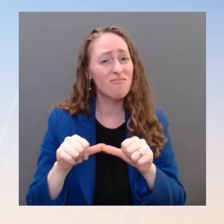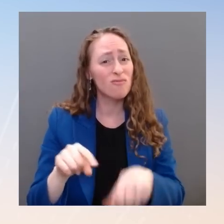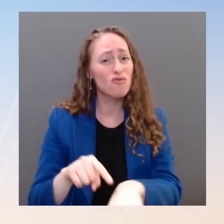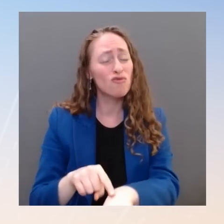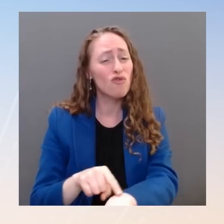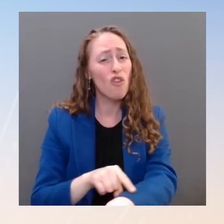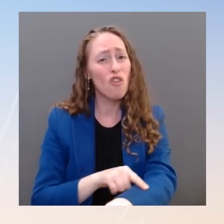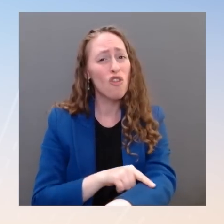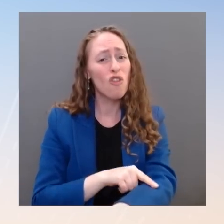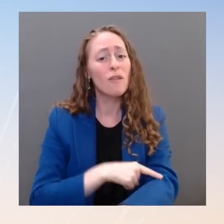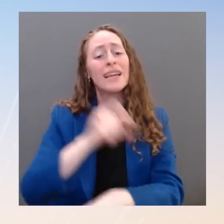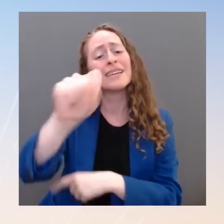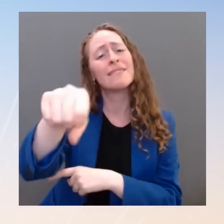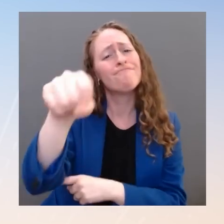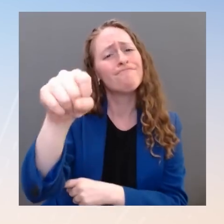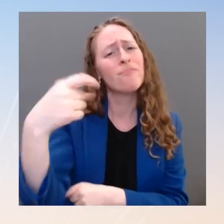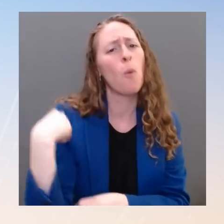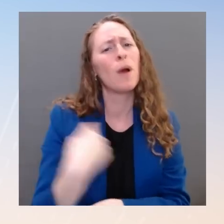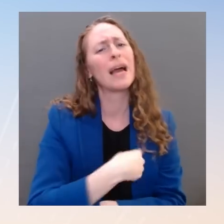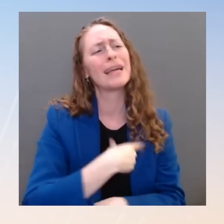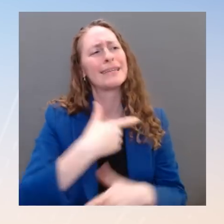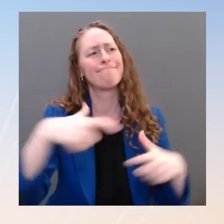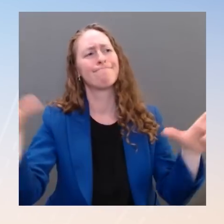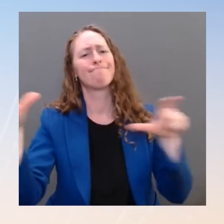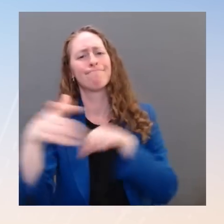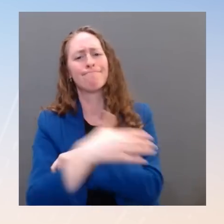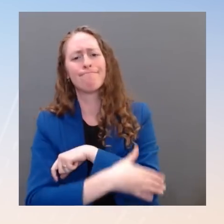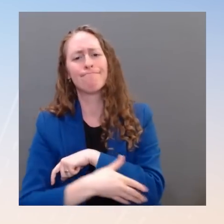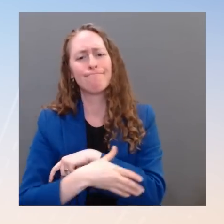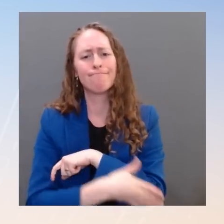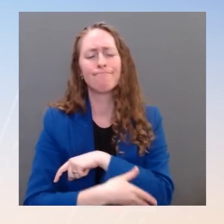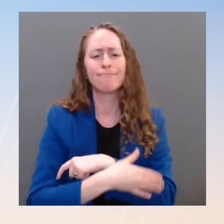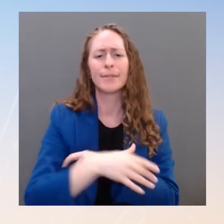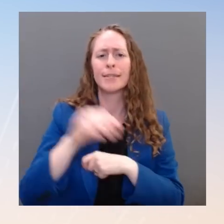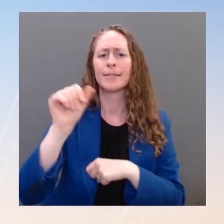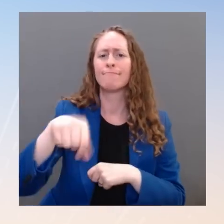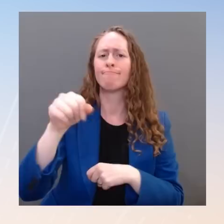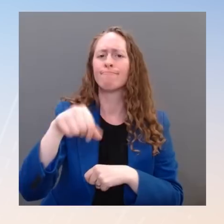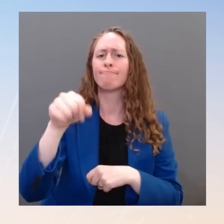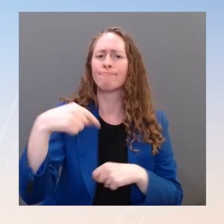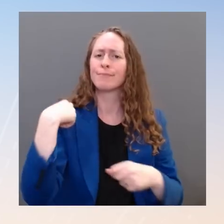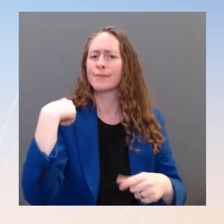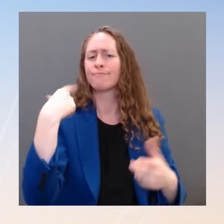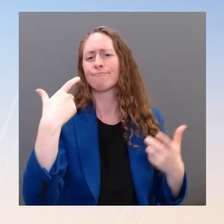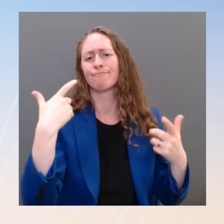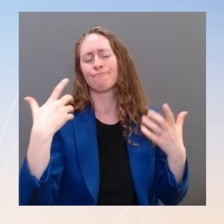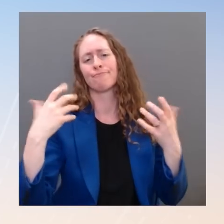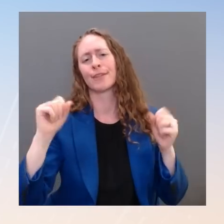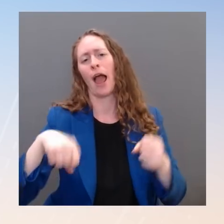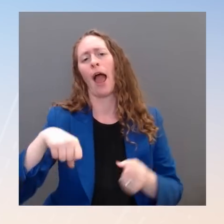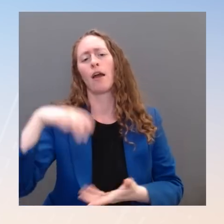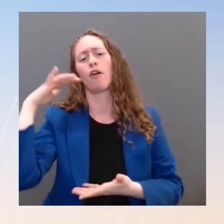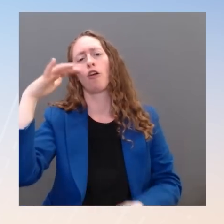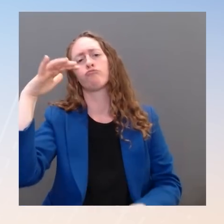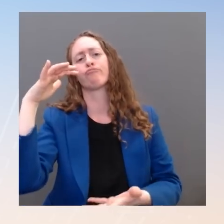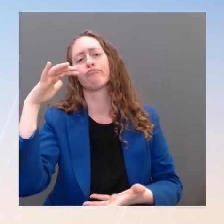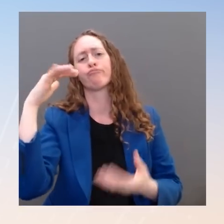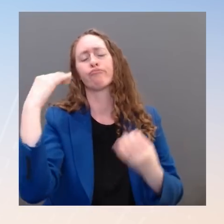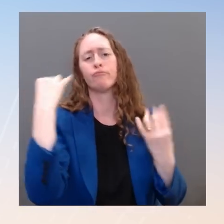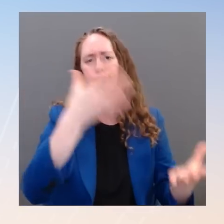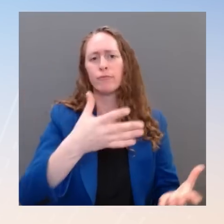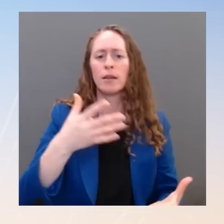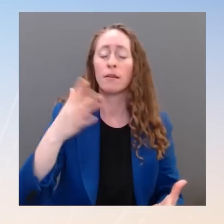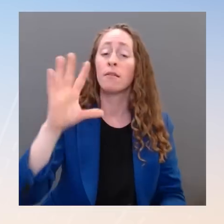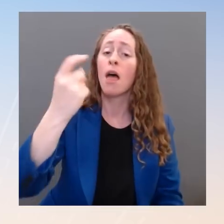of military, humanitarian, and economic assistance. And other countries have taken steps. I mean, Germany just announced this week,